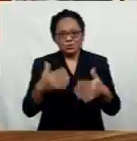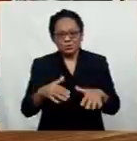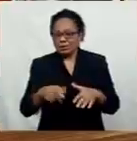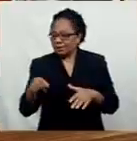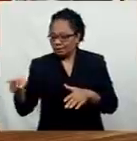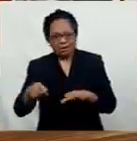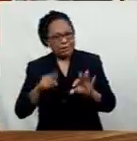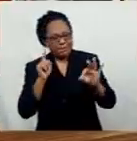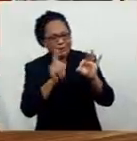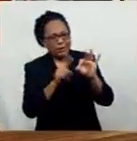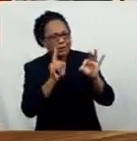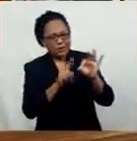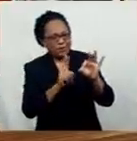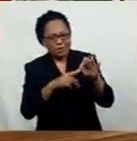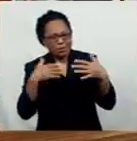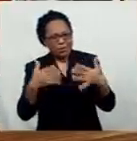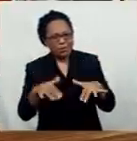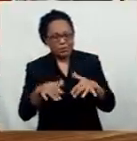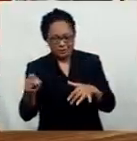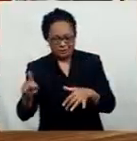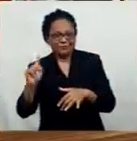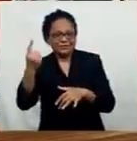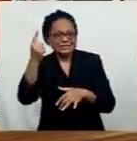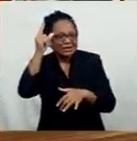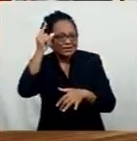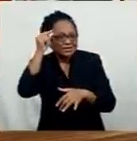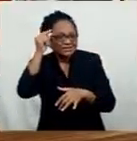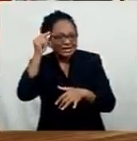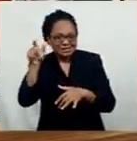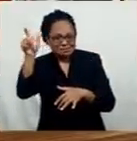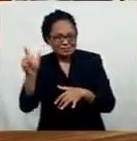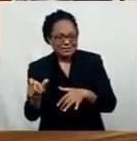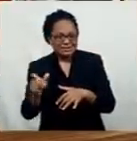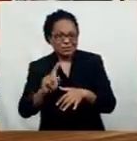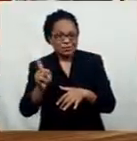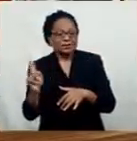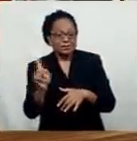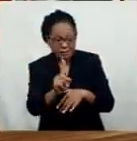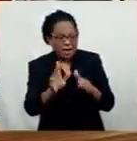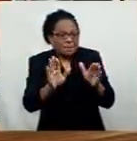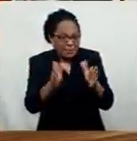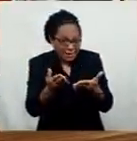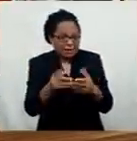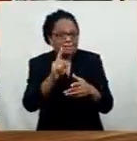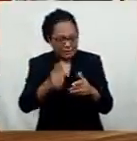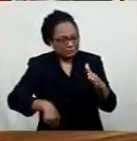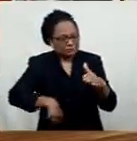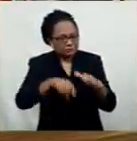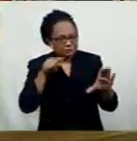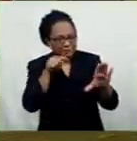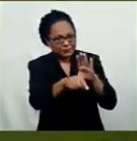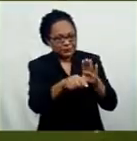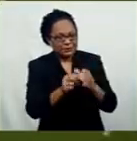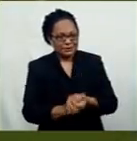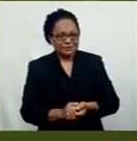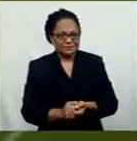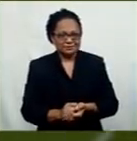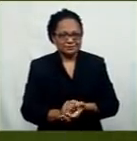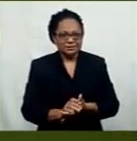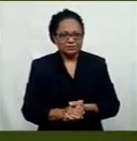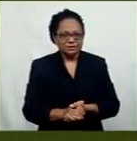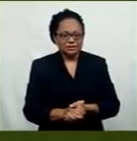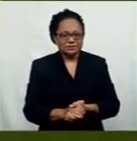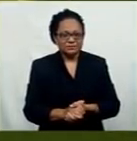for his club, also becoming the first Fijian to ever feature and score in the AFC Cup. Here are the goals.